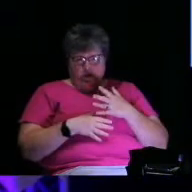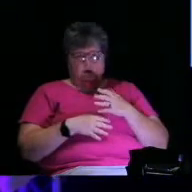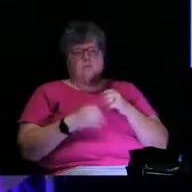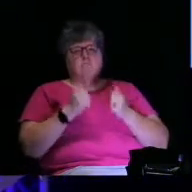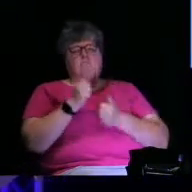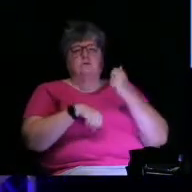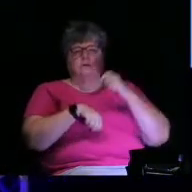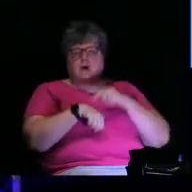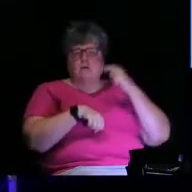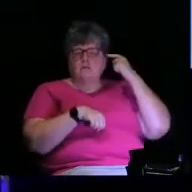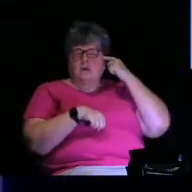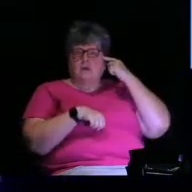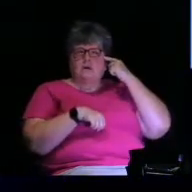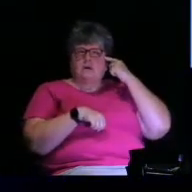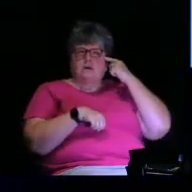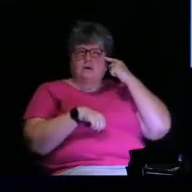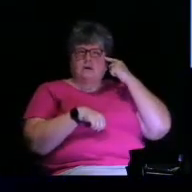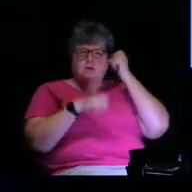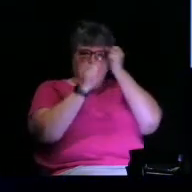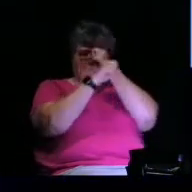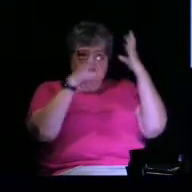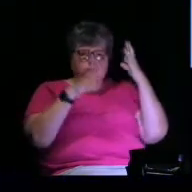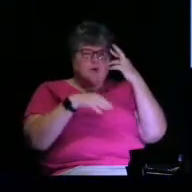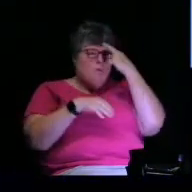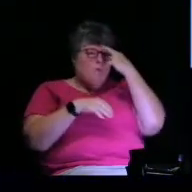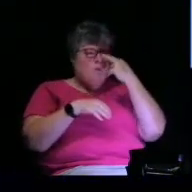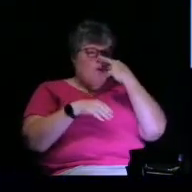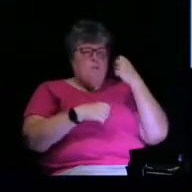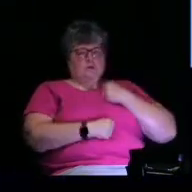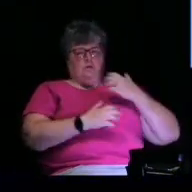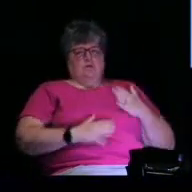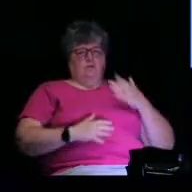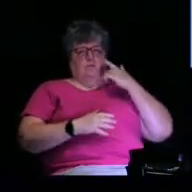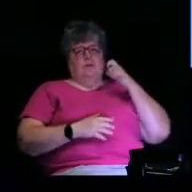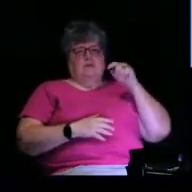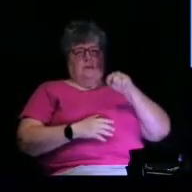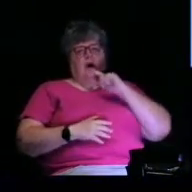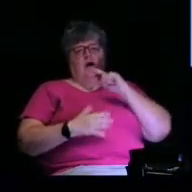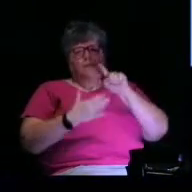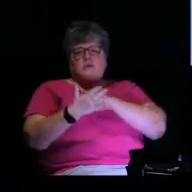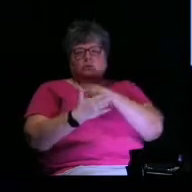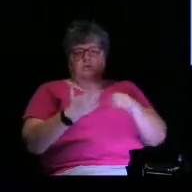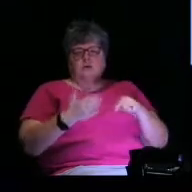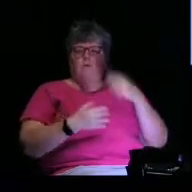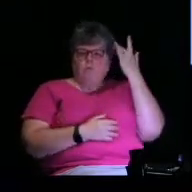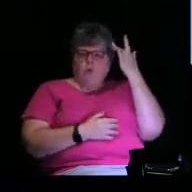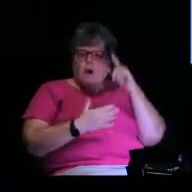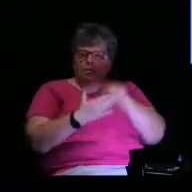mind's eye, pictured Roman soldiers because they were being persecuted. And they were being persecuted, why?